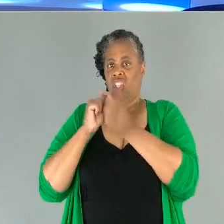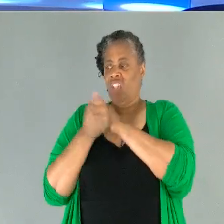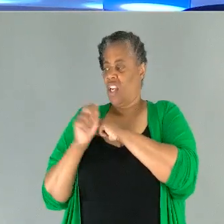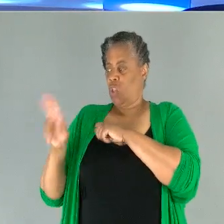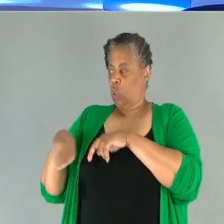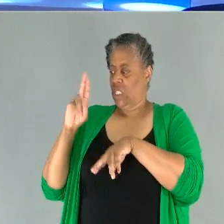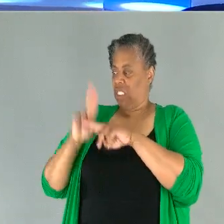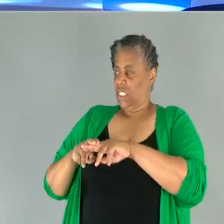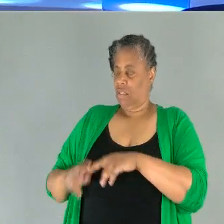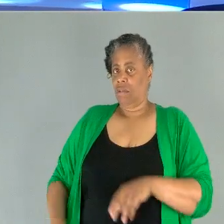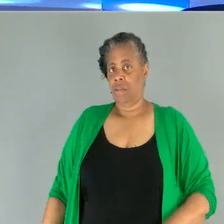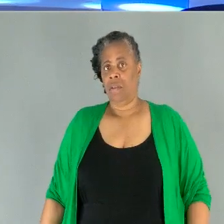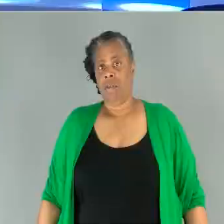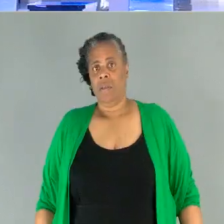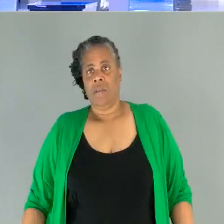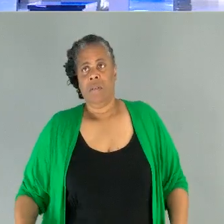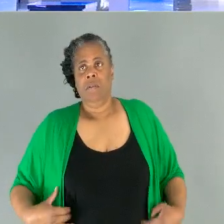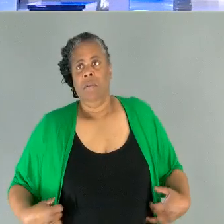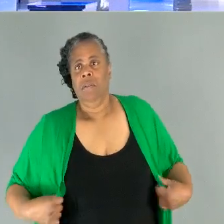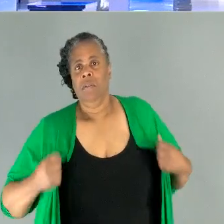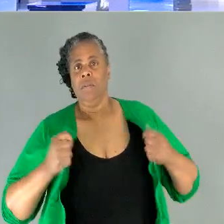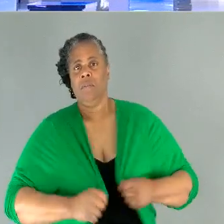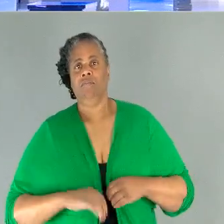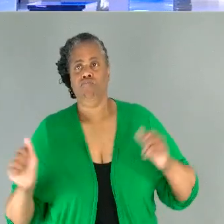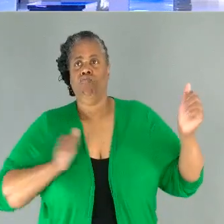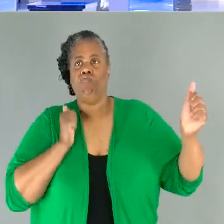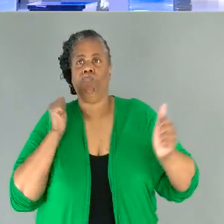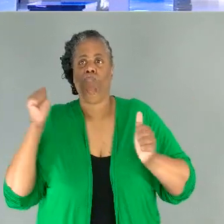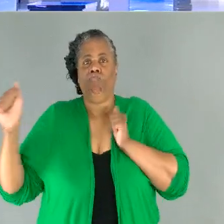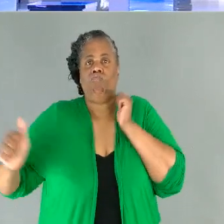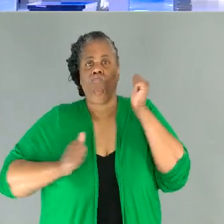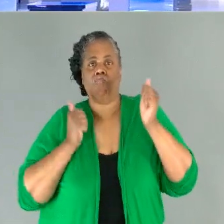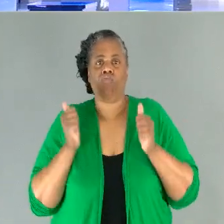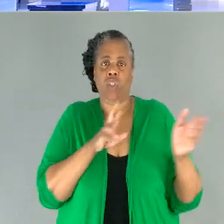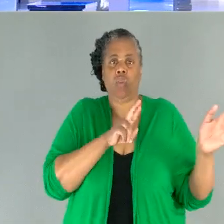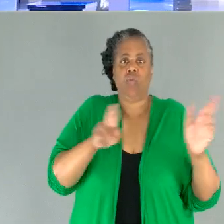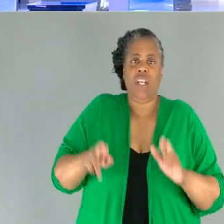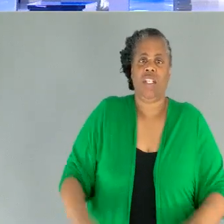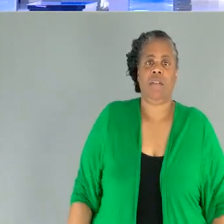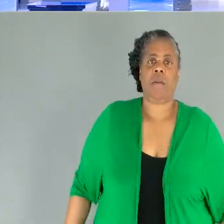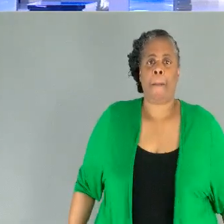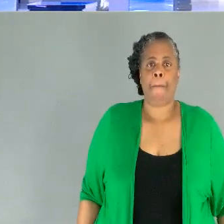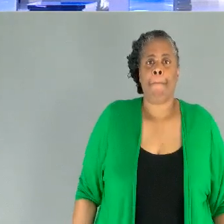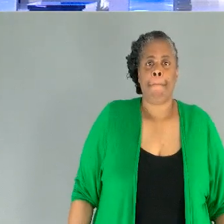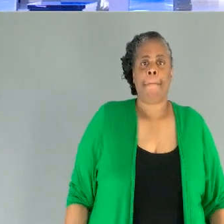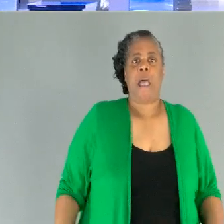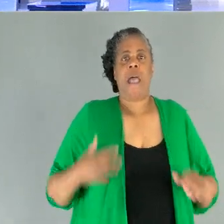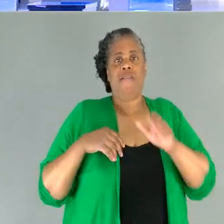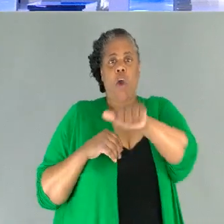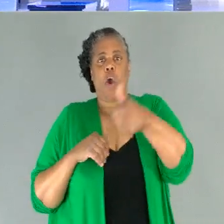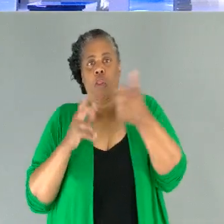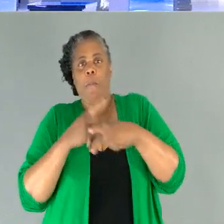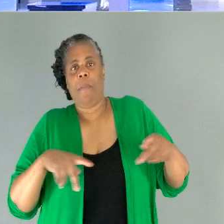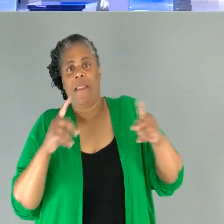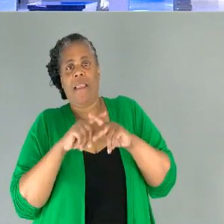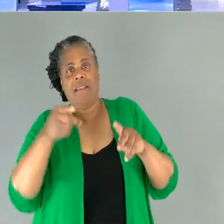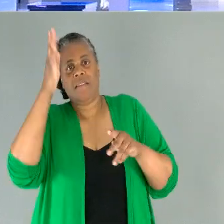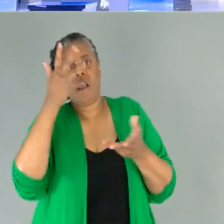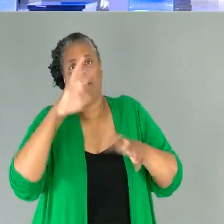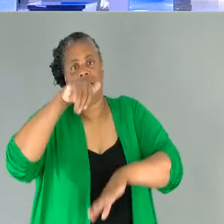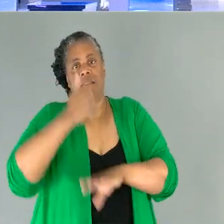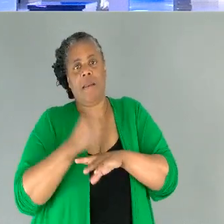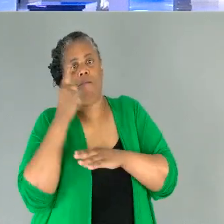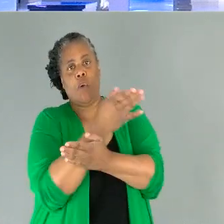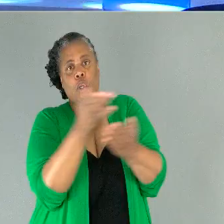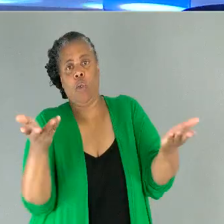seat. It's time for you to realize that there's another seat that God has prepared